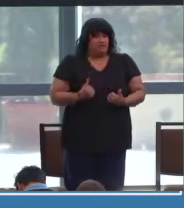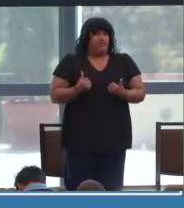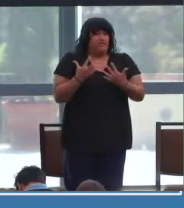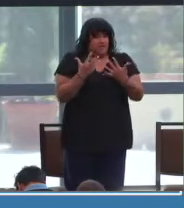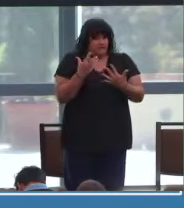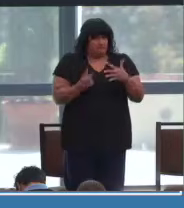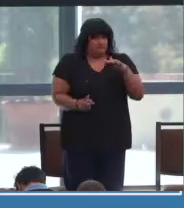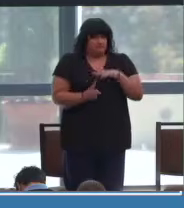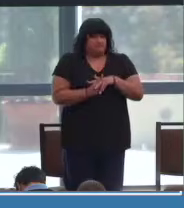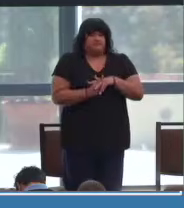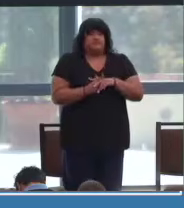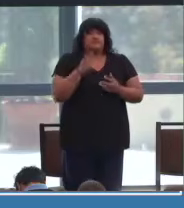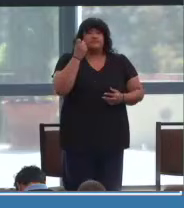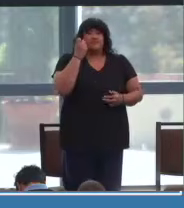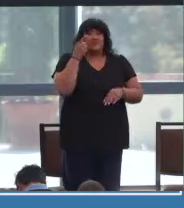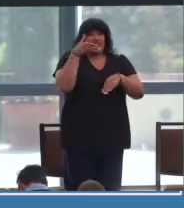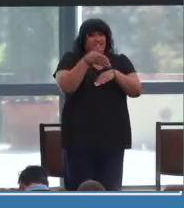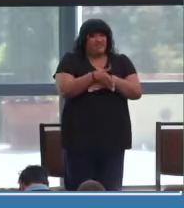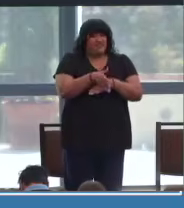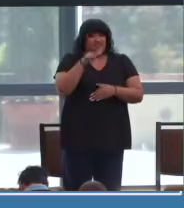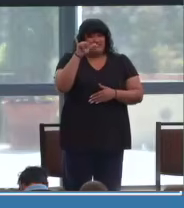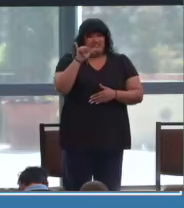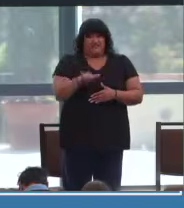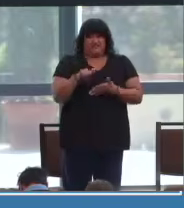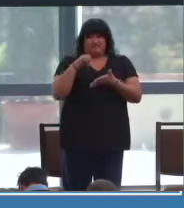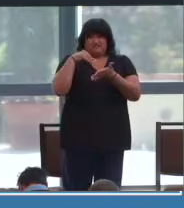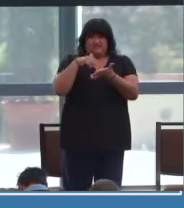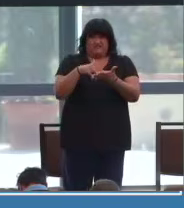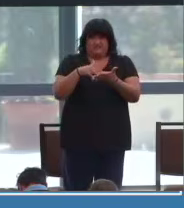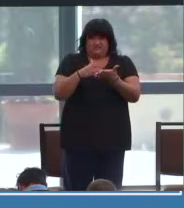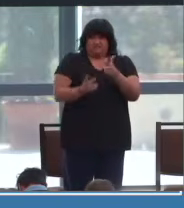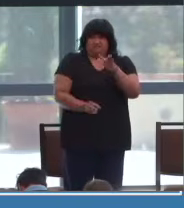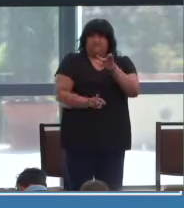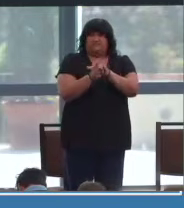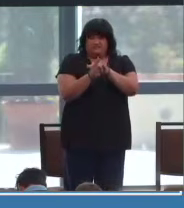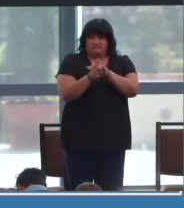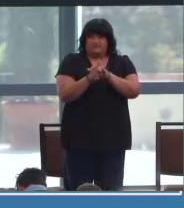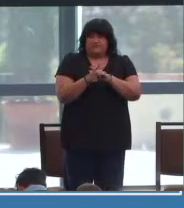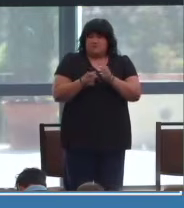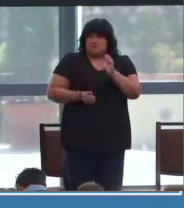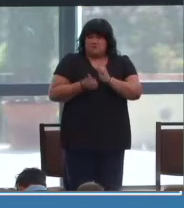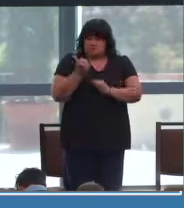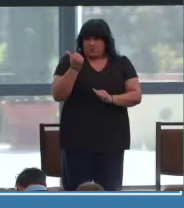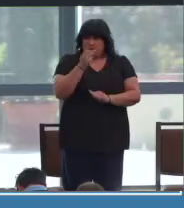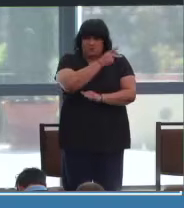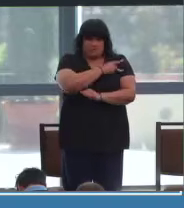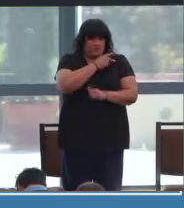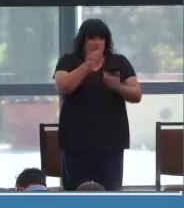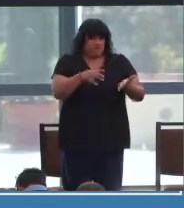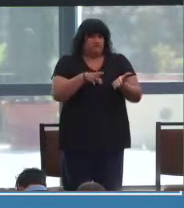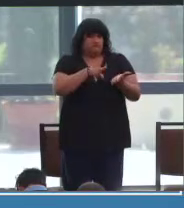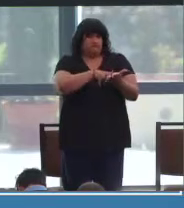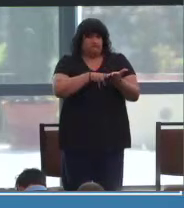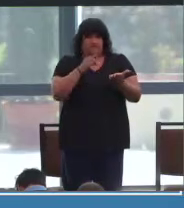Now, right after this study, or right around the time this study came out, and after this, you know, most of the patients had already enrolled in this